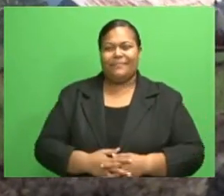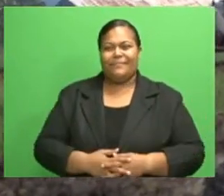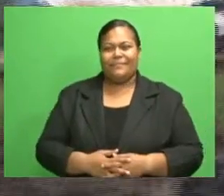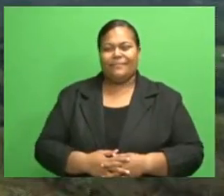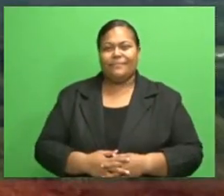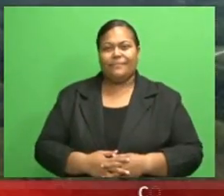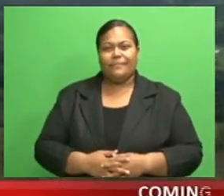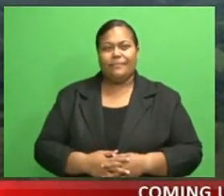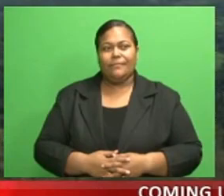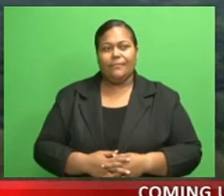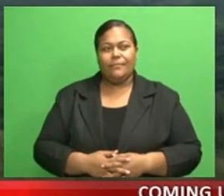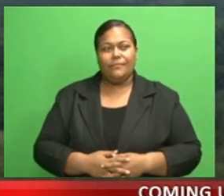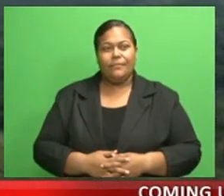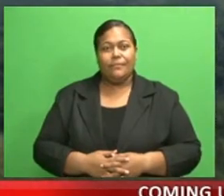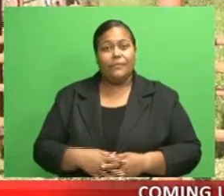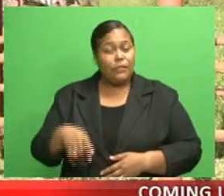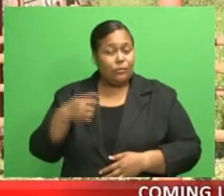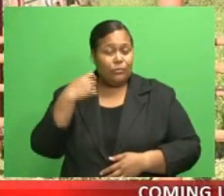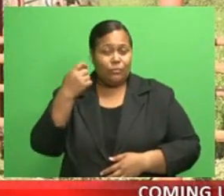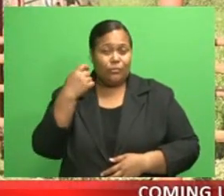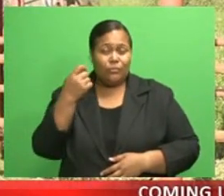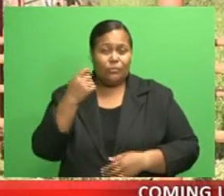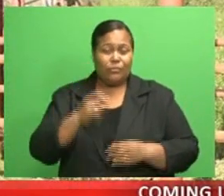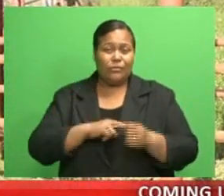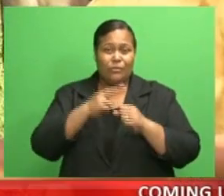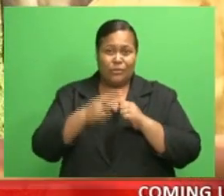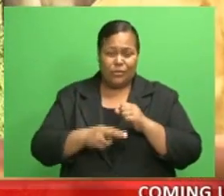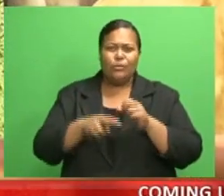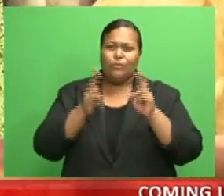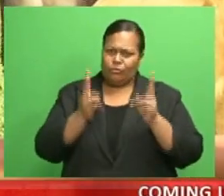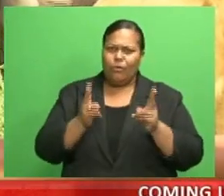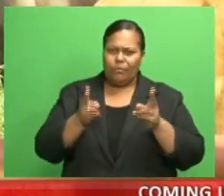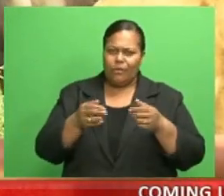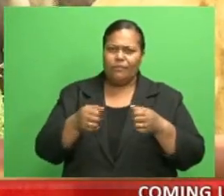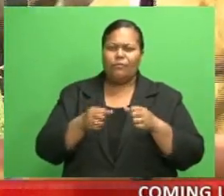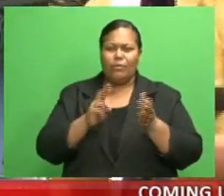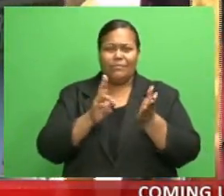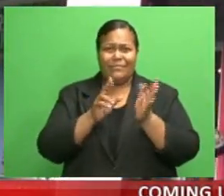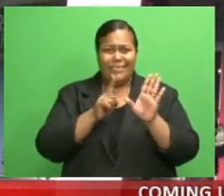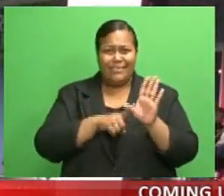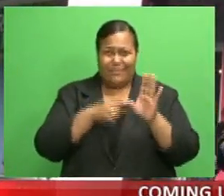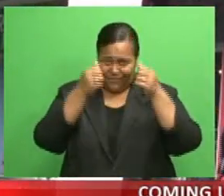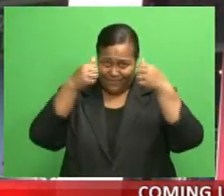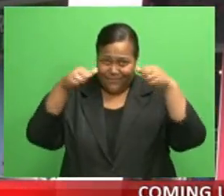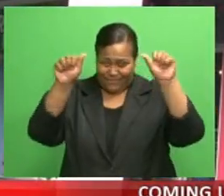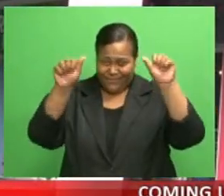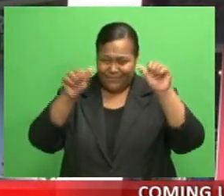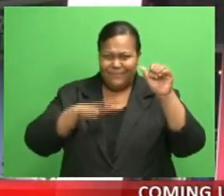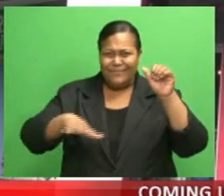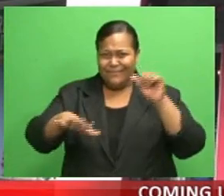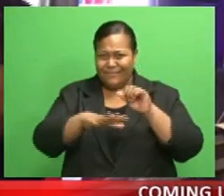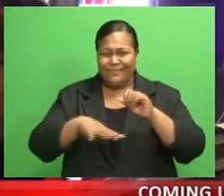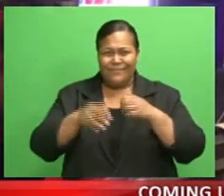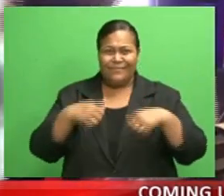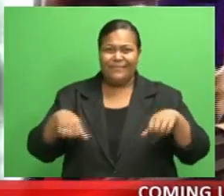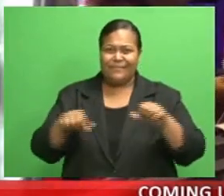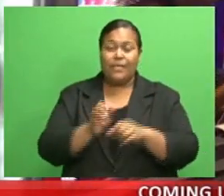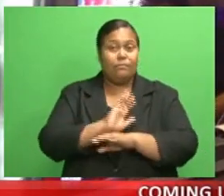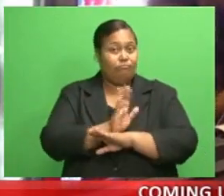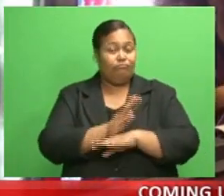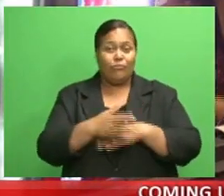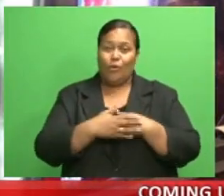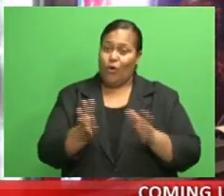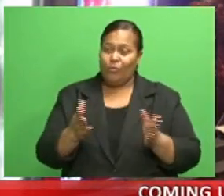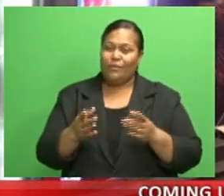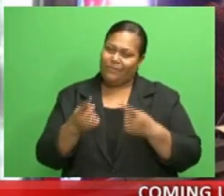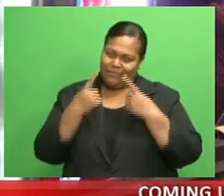News. Up ahead, normal operations for Yangara Pastoral Company, and cinemas open, signalling a return to